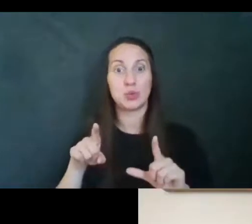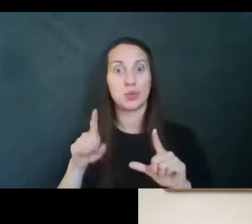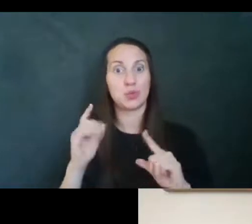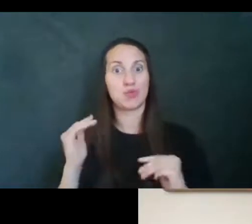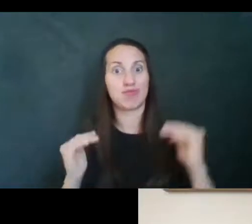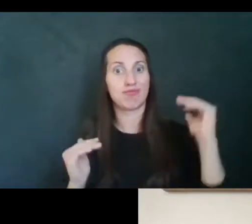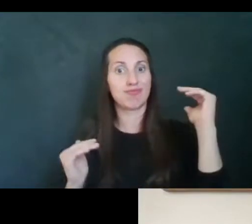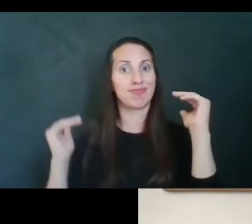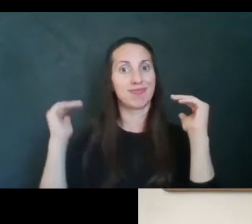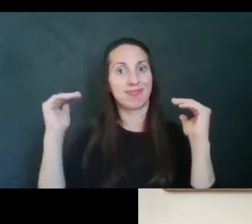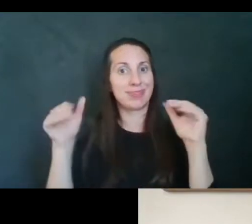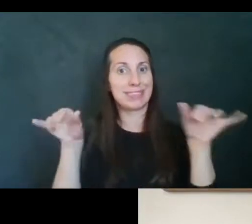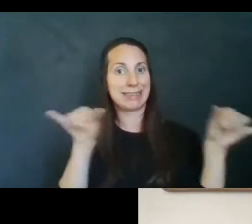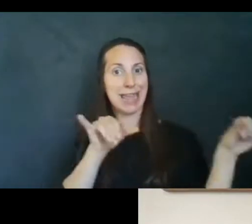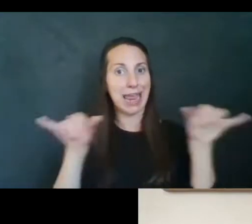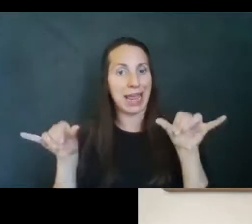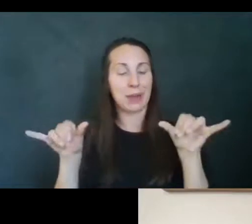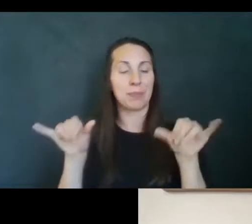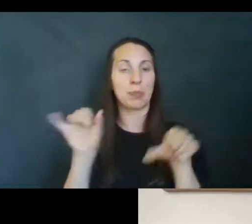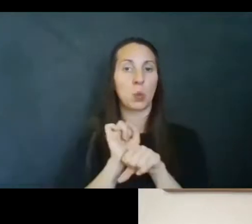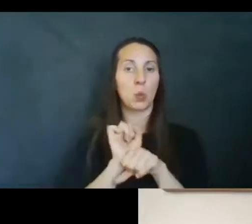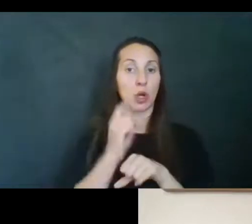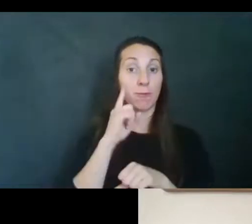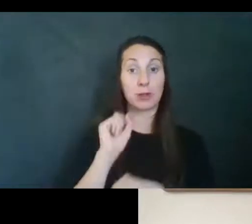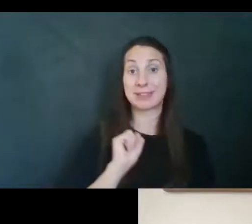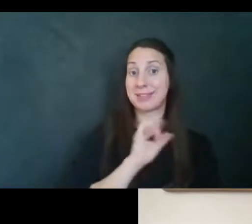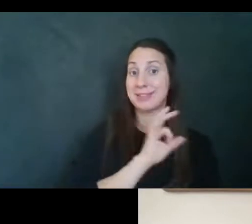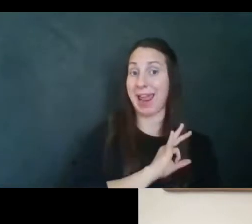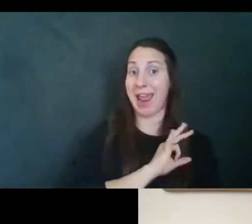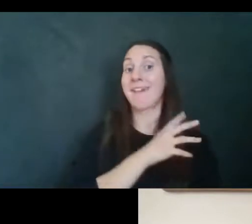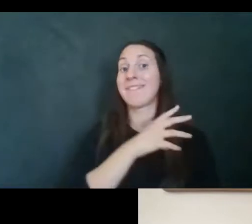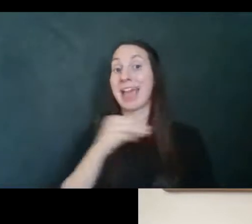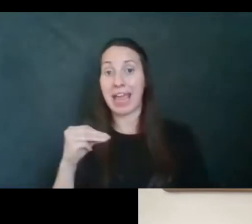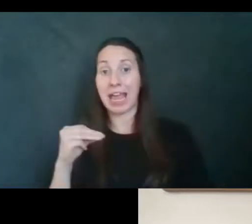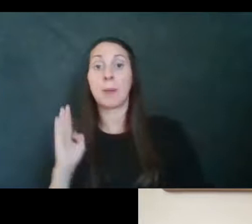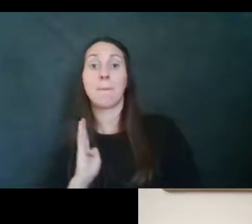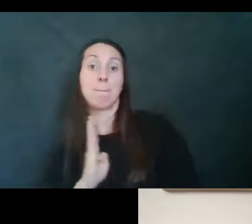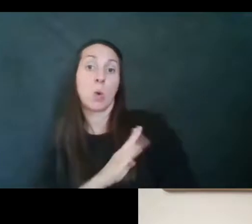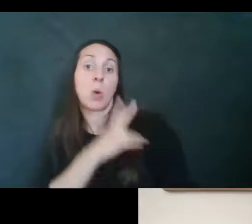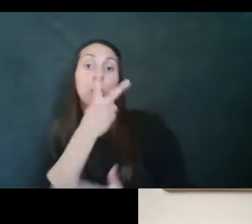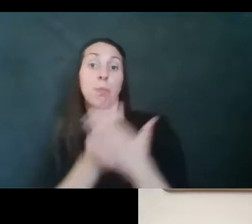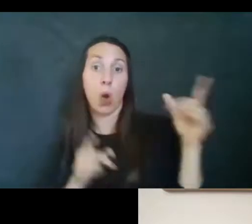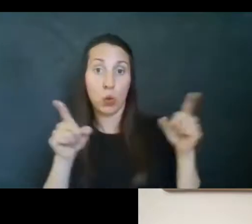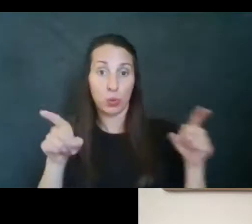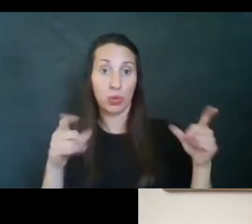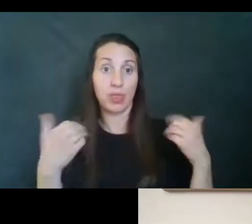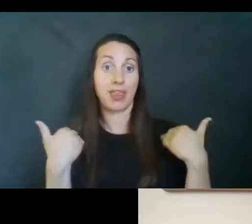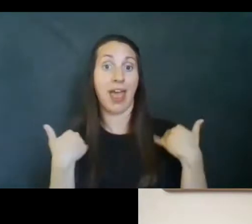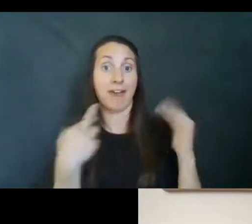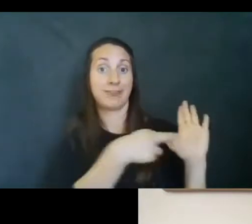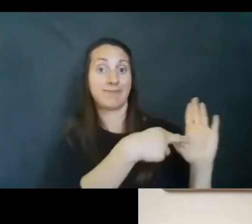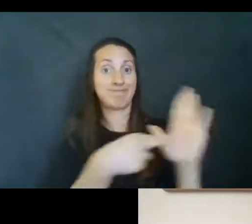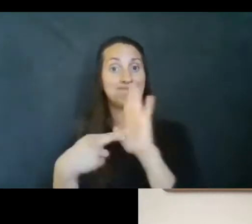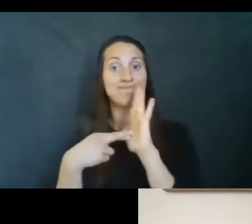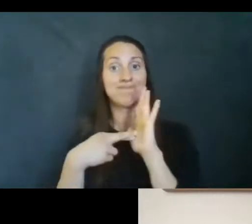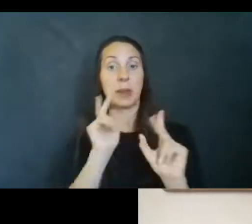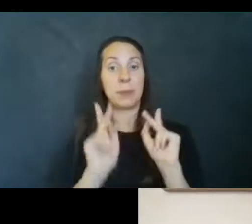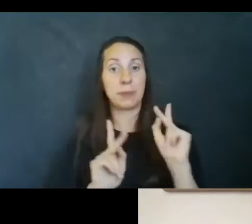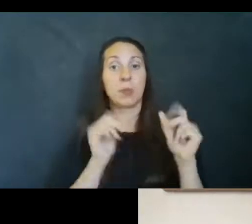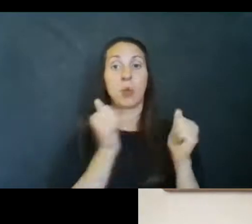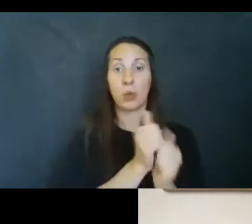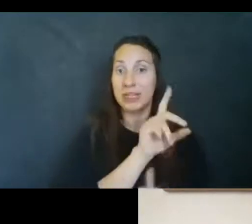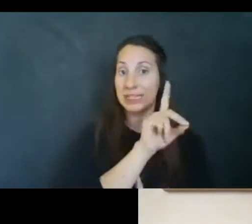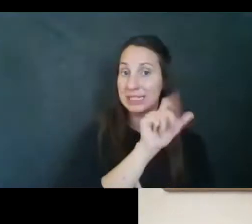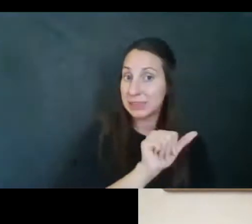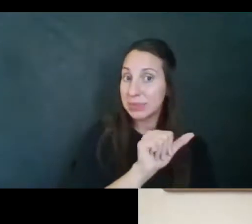staff component as well as a board component of people with disabilities, of